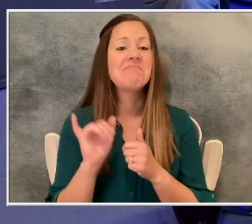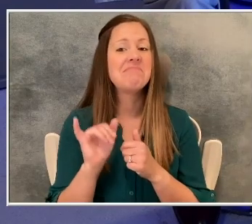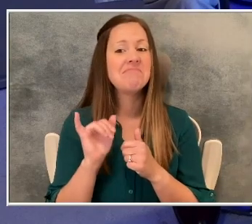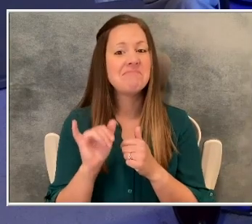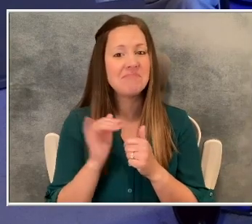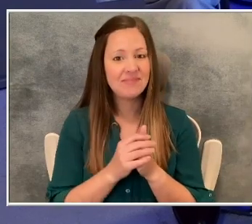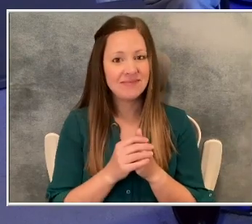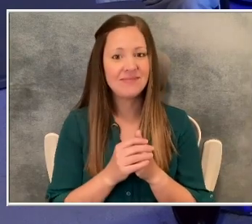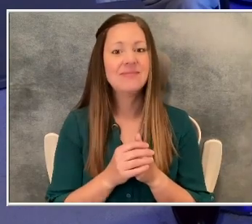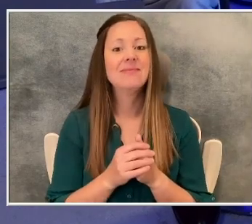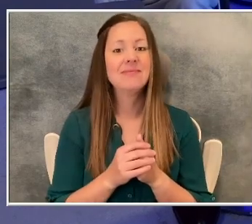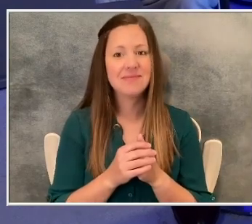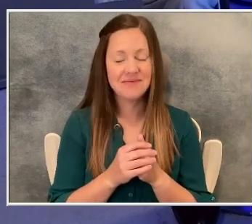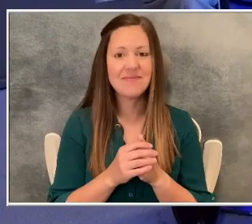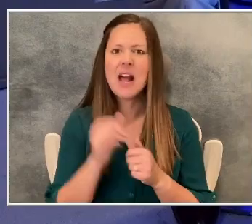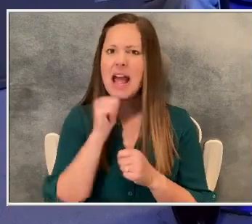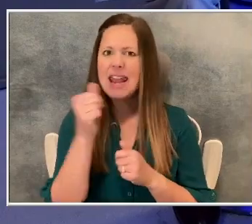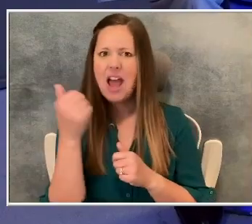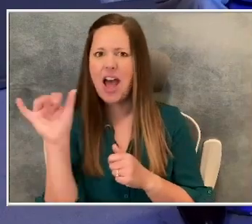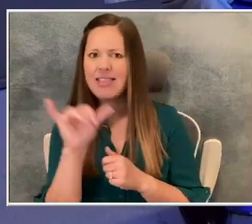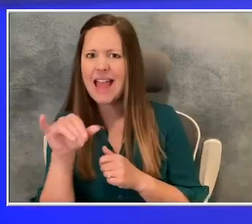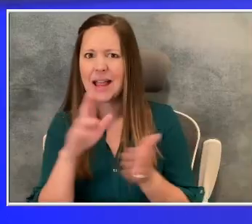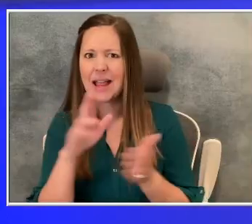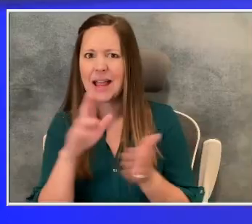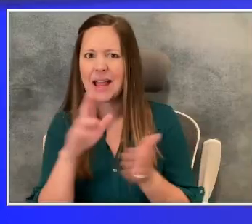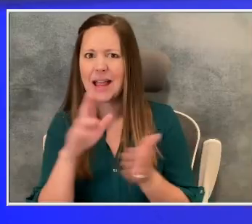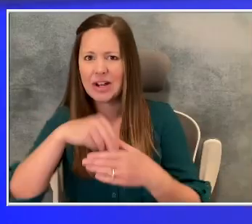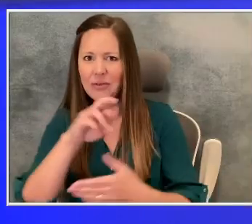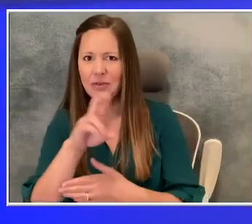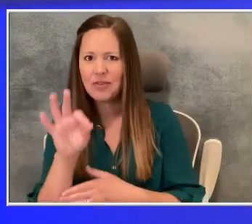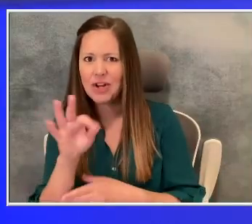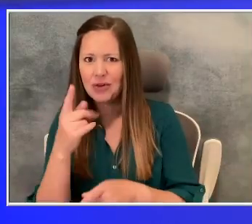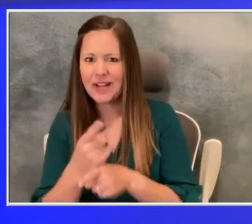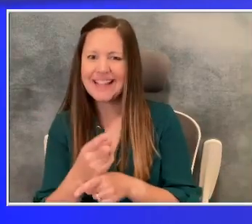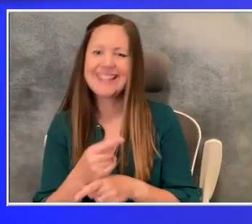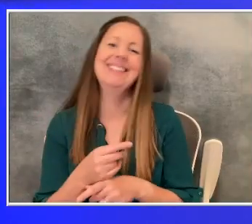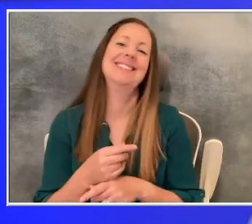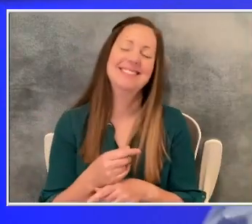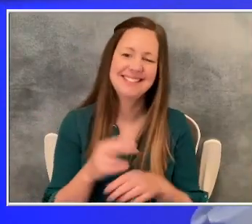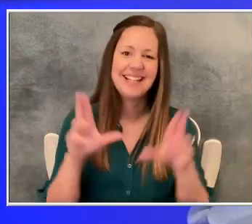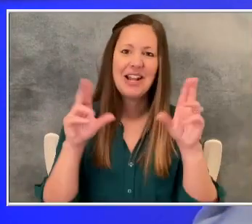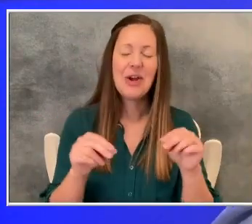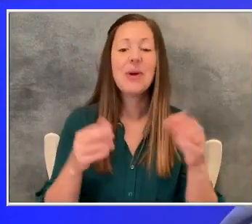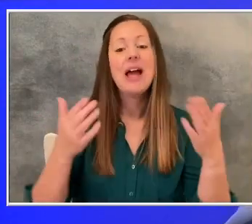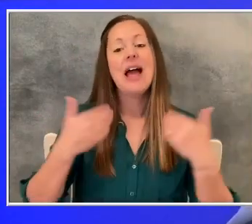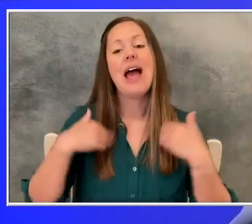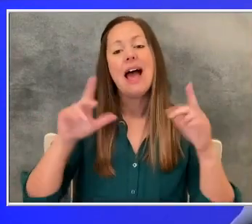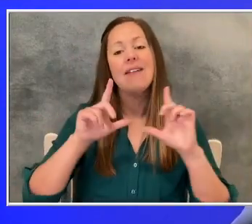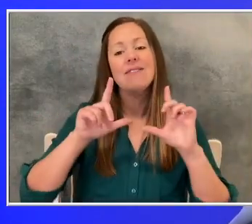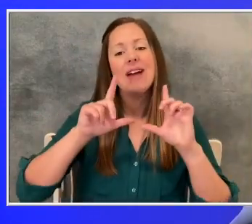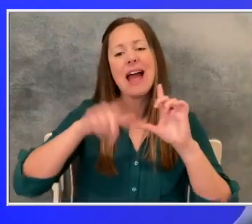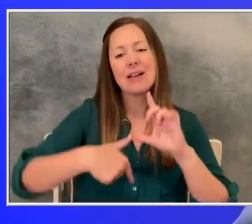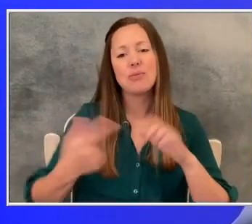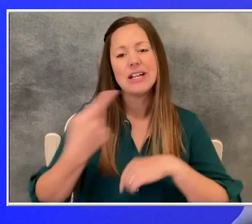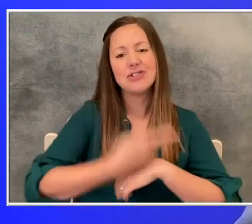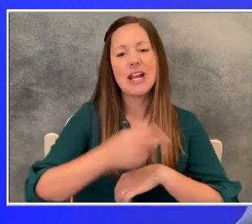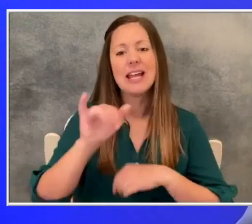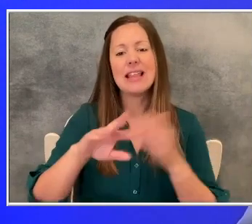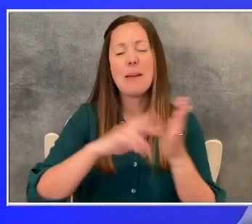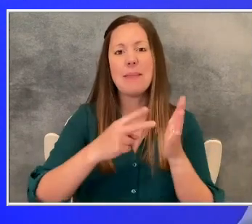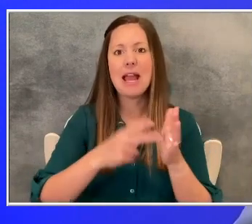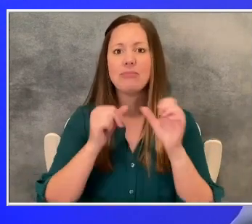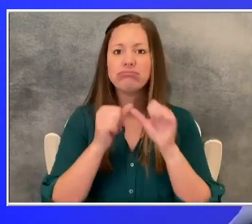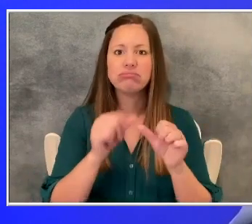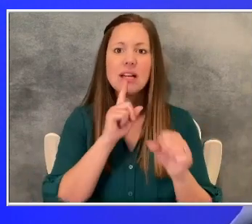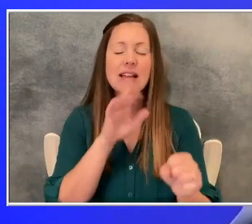in your refrigerator, right? No. Before you implant the graft, it has an expiration date. That's just a guarantee for sterility. Once it's implanted,